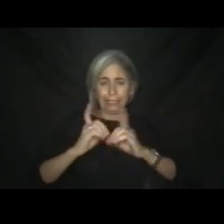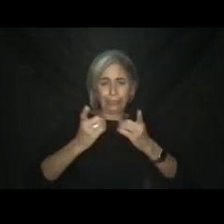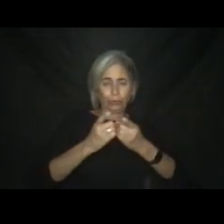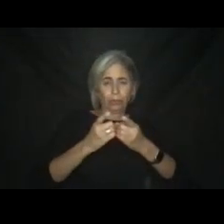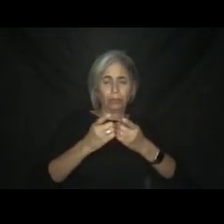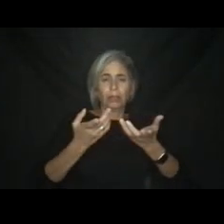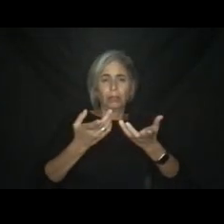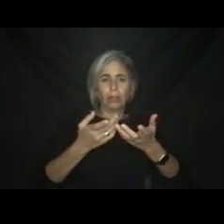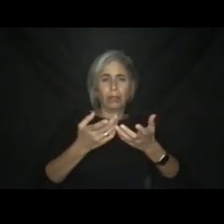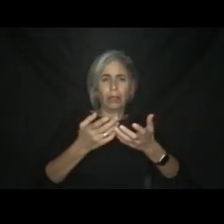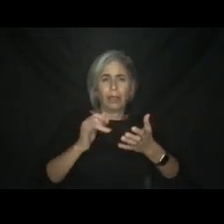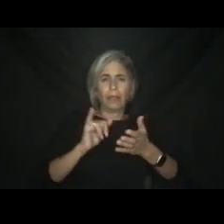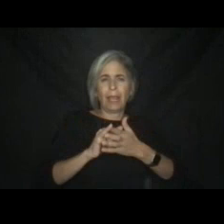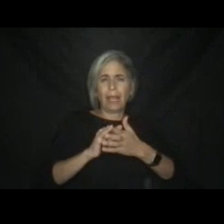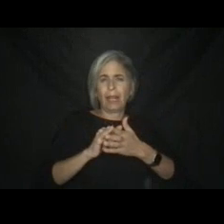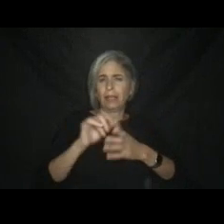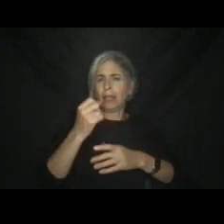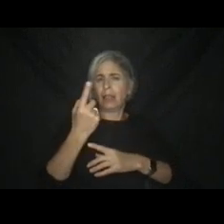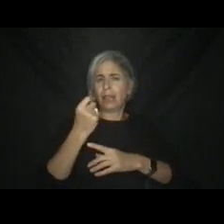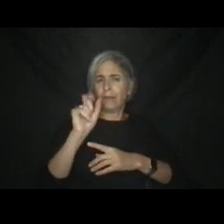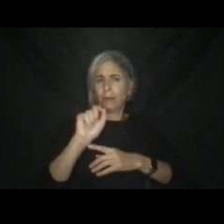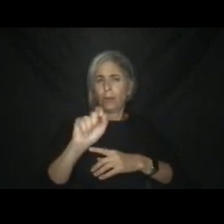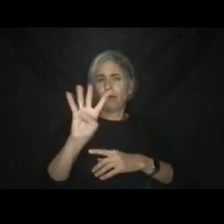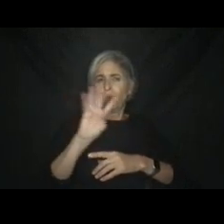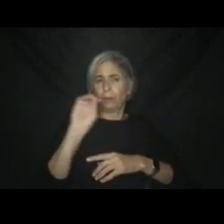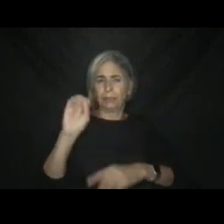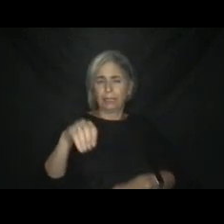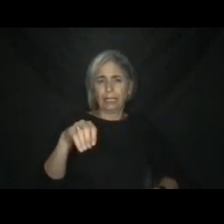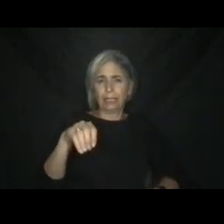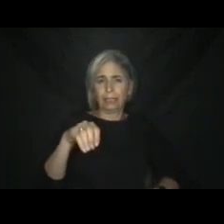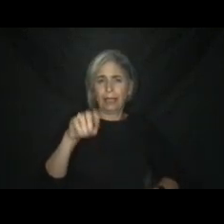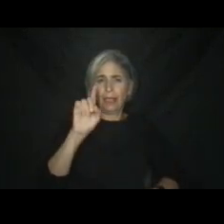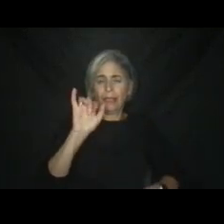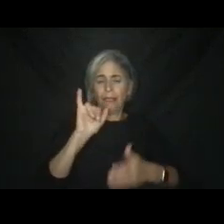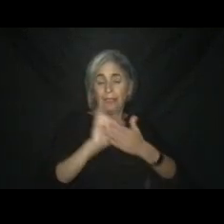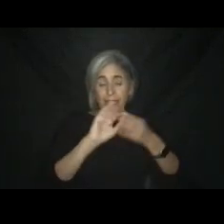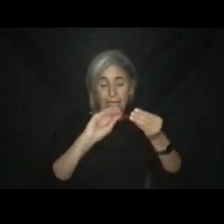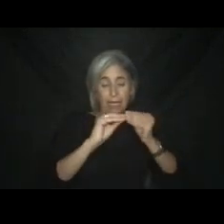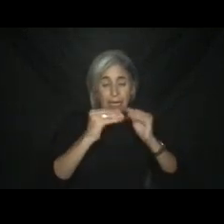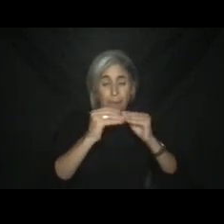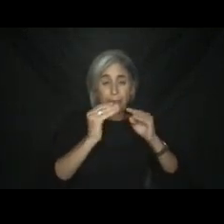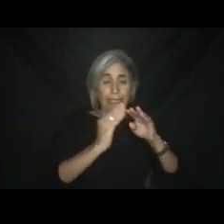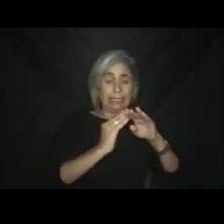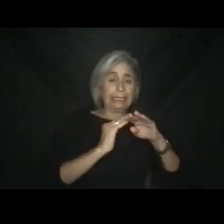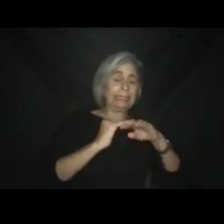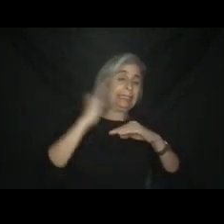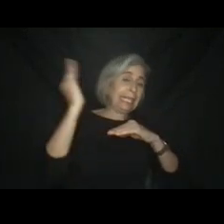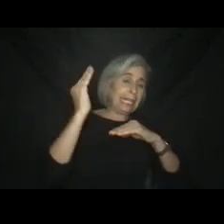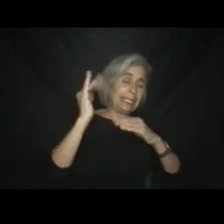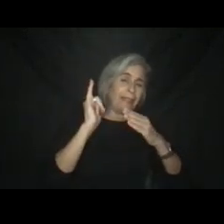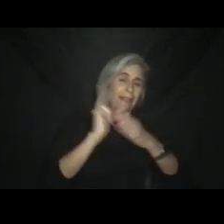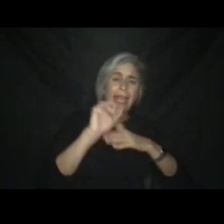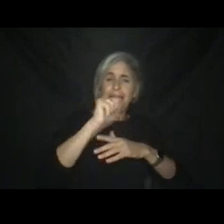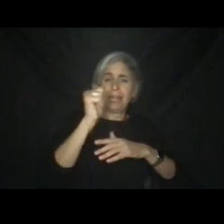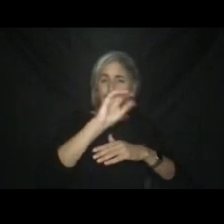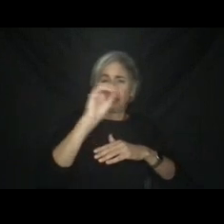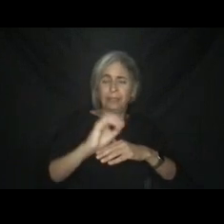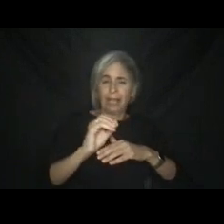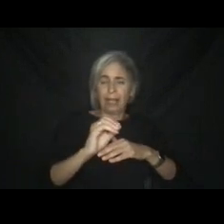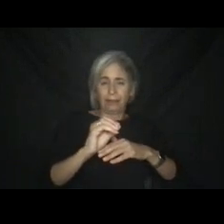which comes out to 11.4%. So this spread number exceeds that 10% threshold